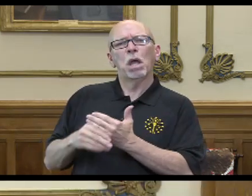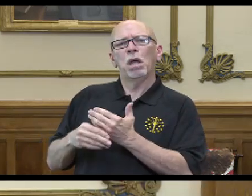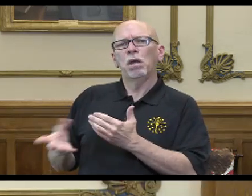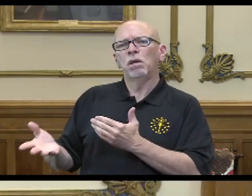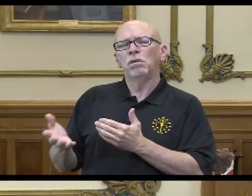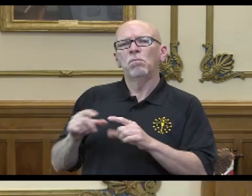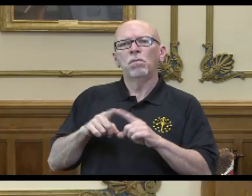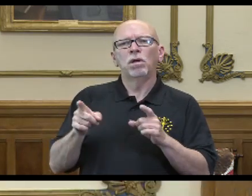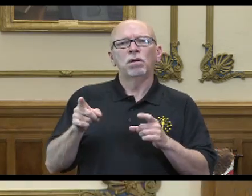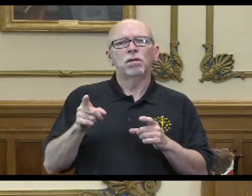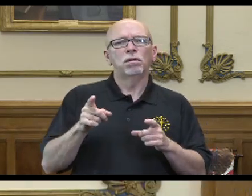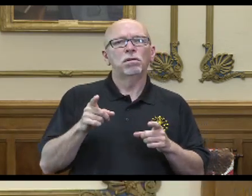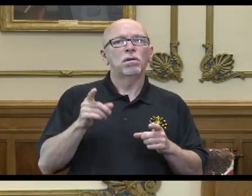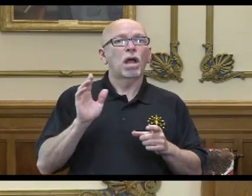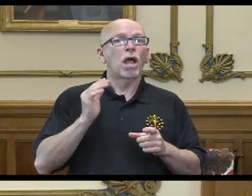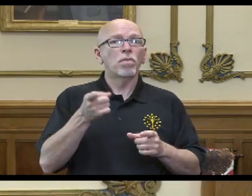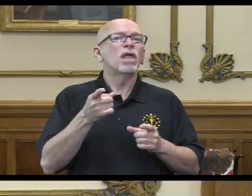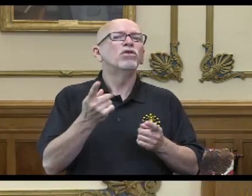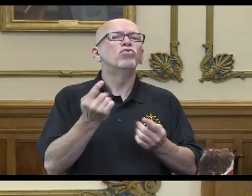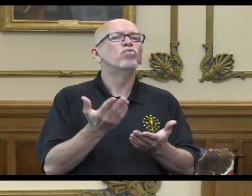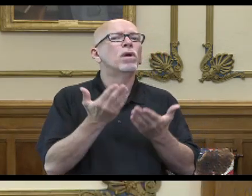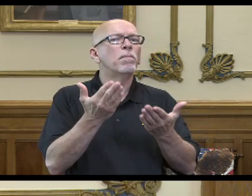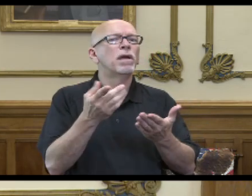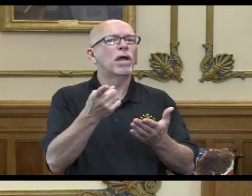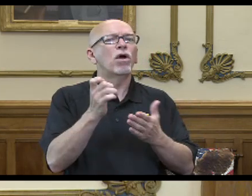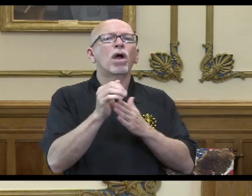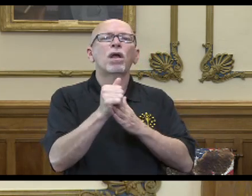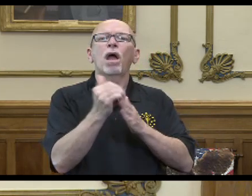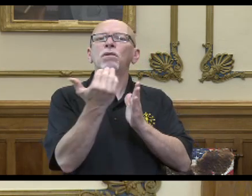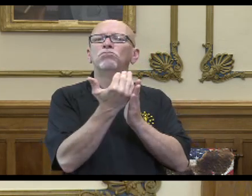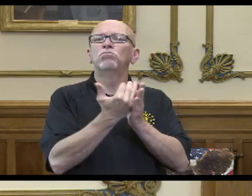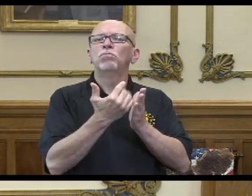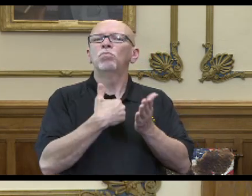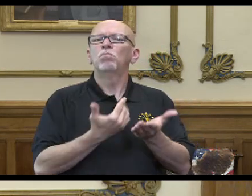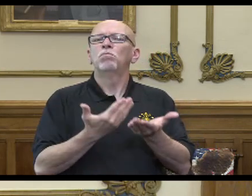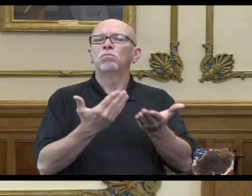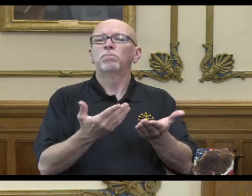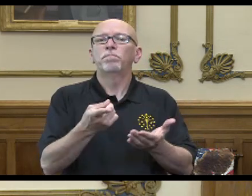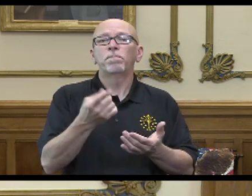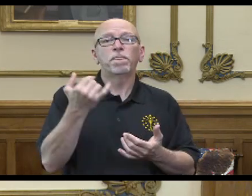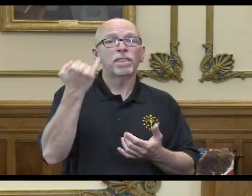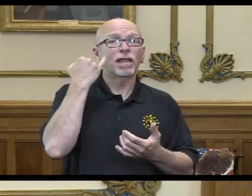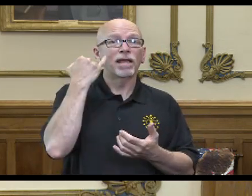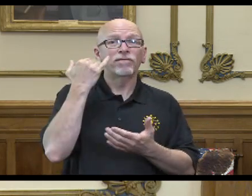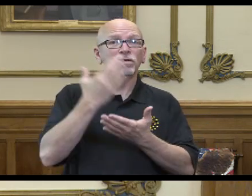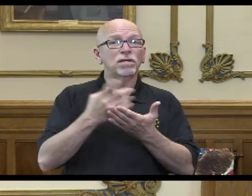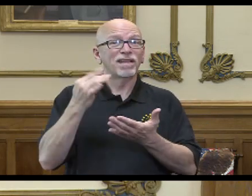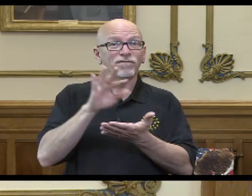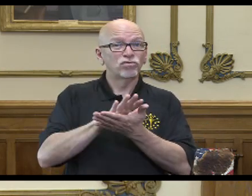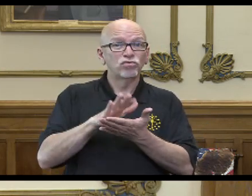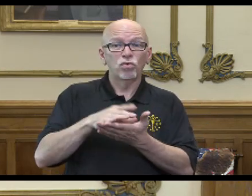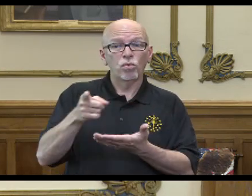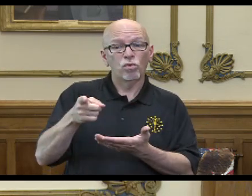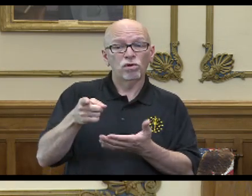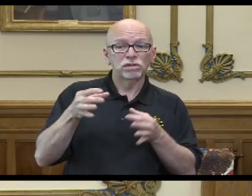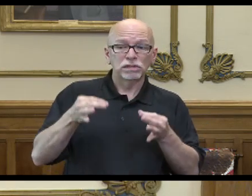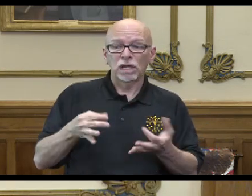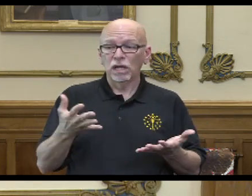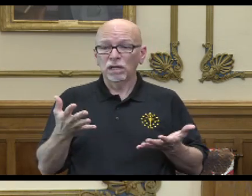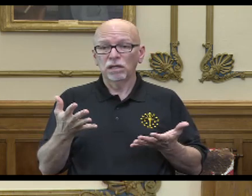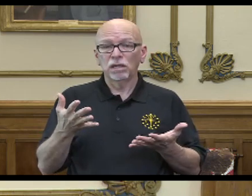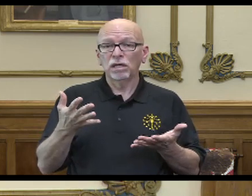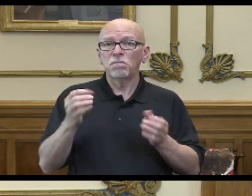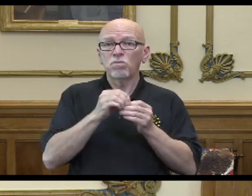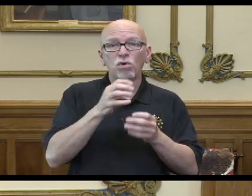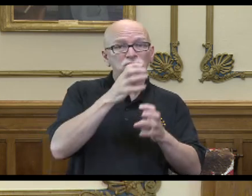that, but they are recommendations. They are guardrails that we put into place. And if it's someone a school that chooses a hybrid